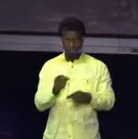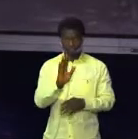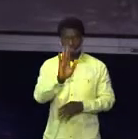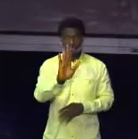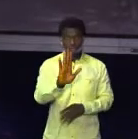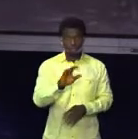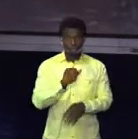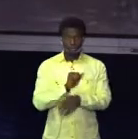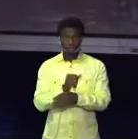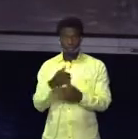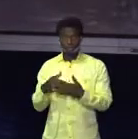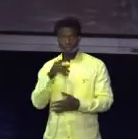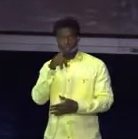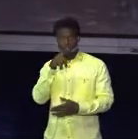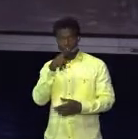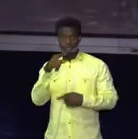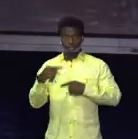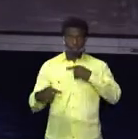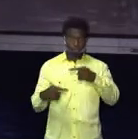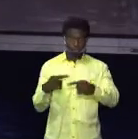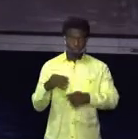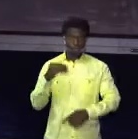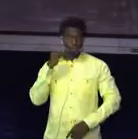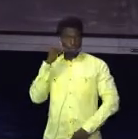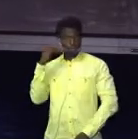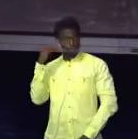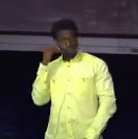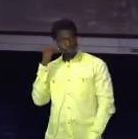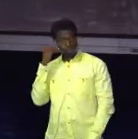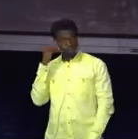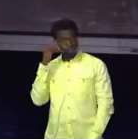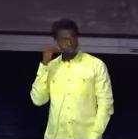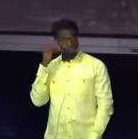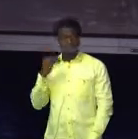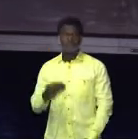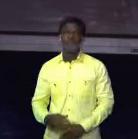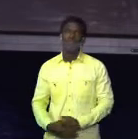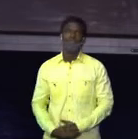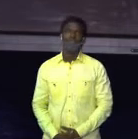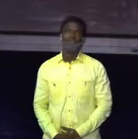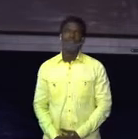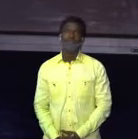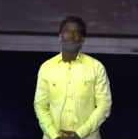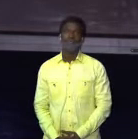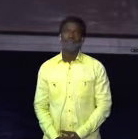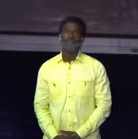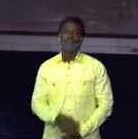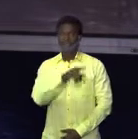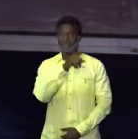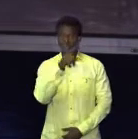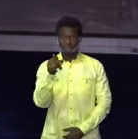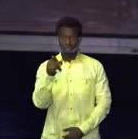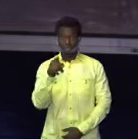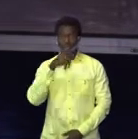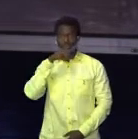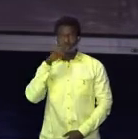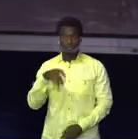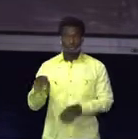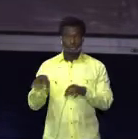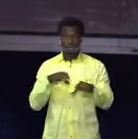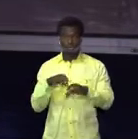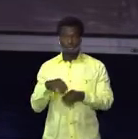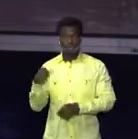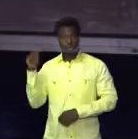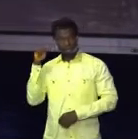your work before you go home. You must finish your work before you go home. You